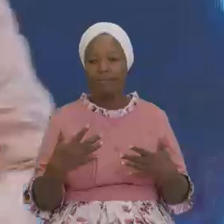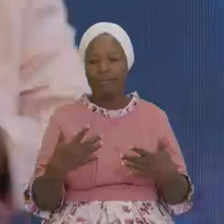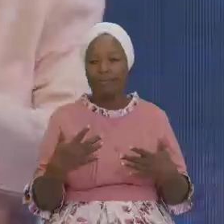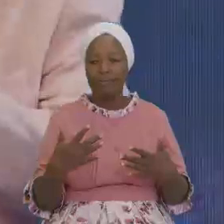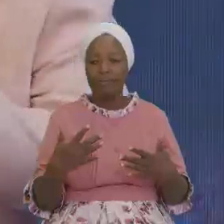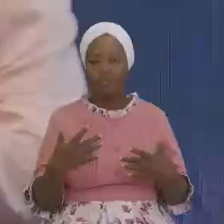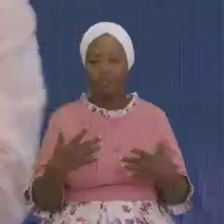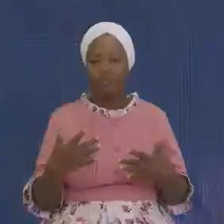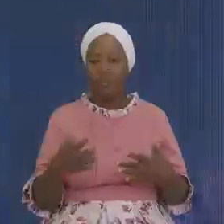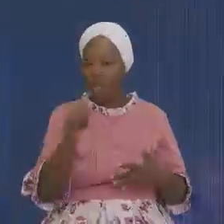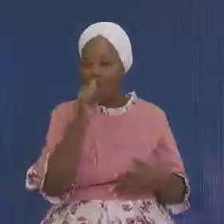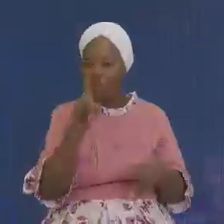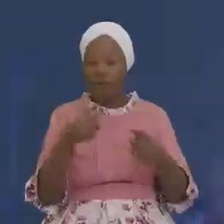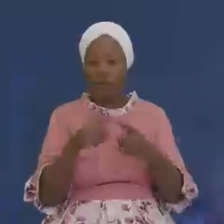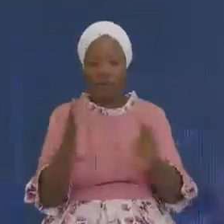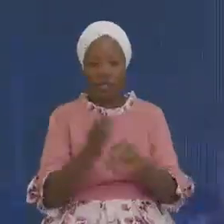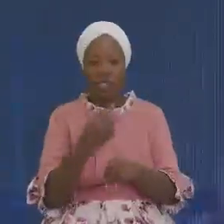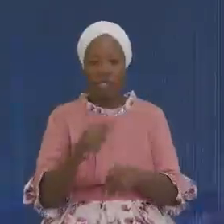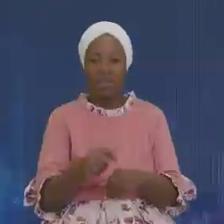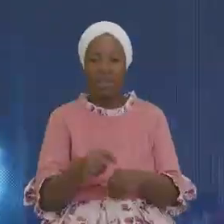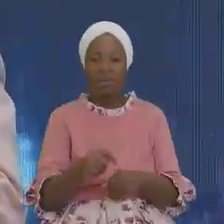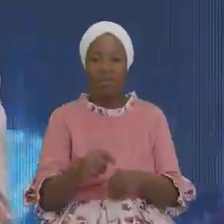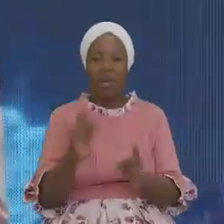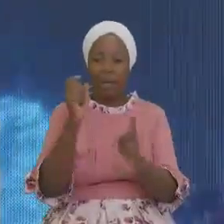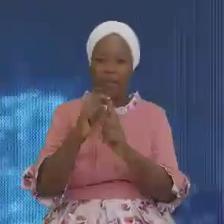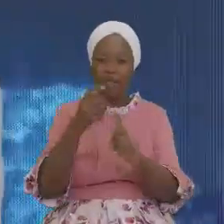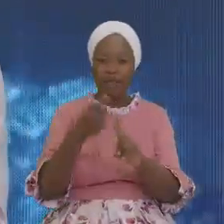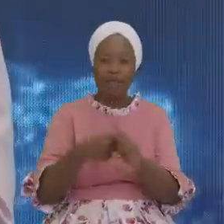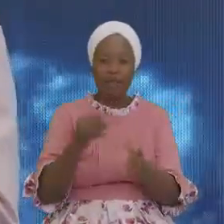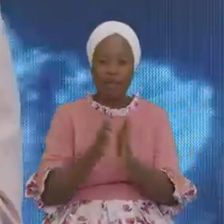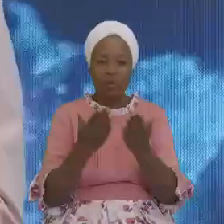I'm going to take the message from John chapter 10.